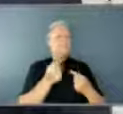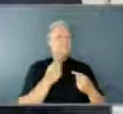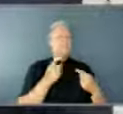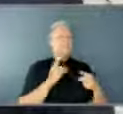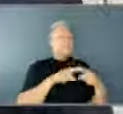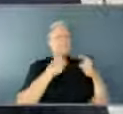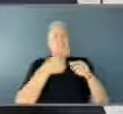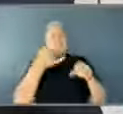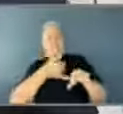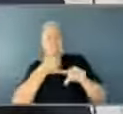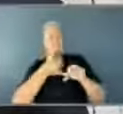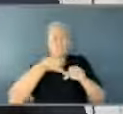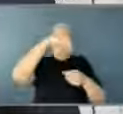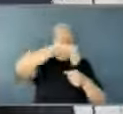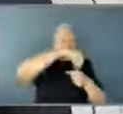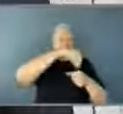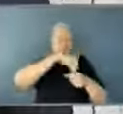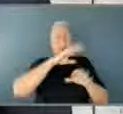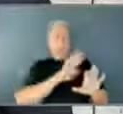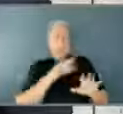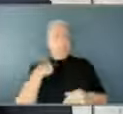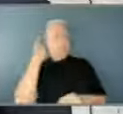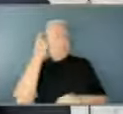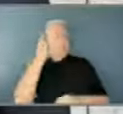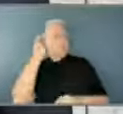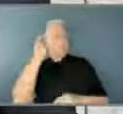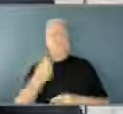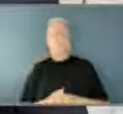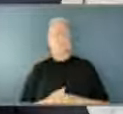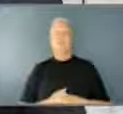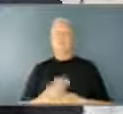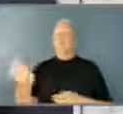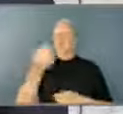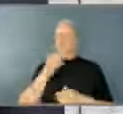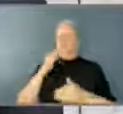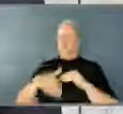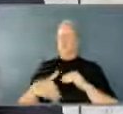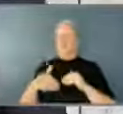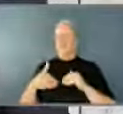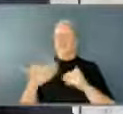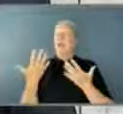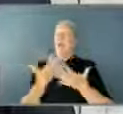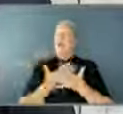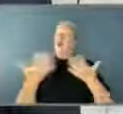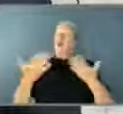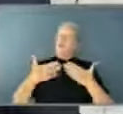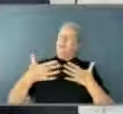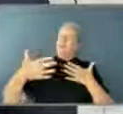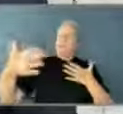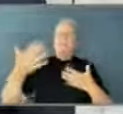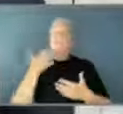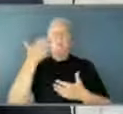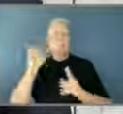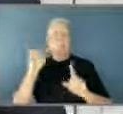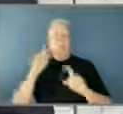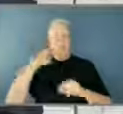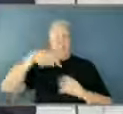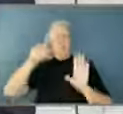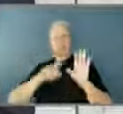that specifically, but you brought a point about how long is Australia looking at this. The first key thing that's